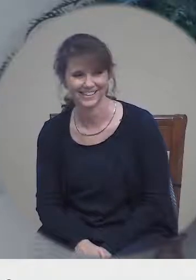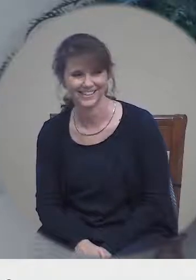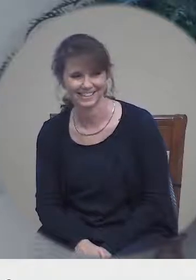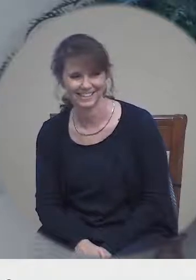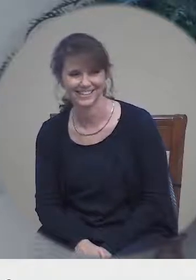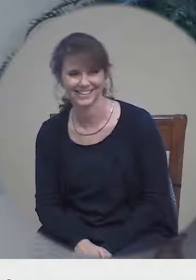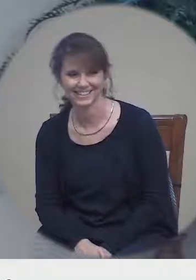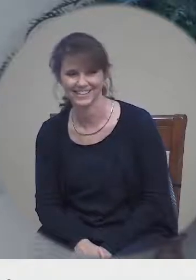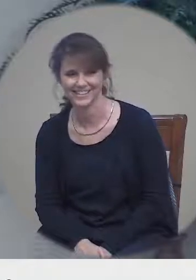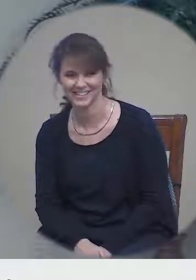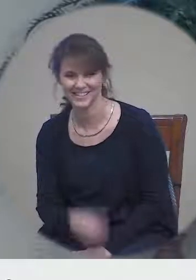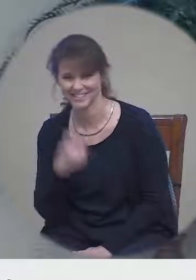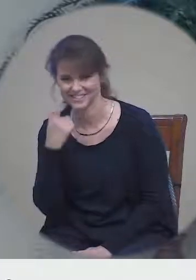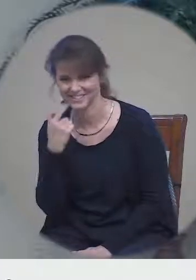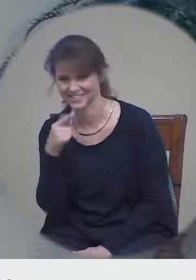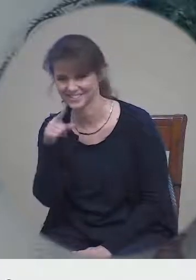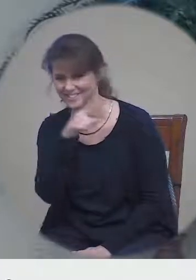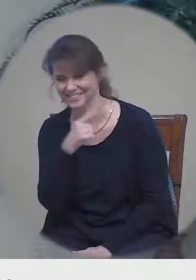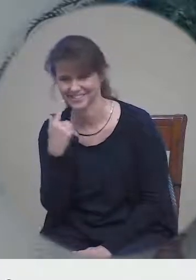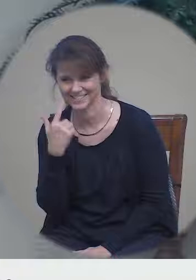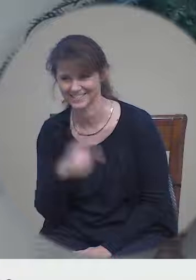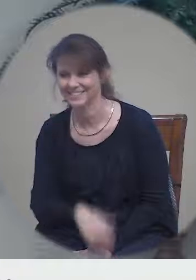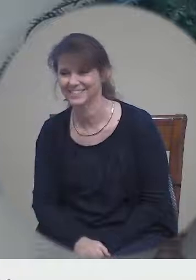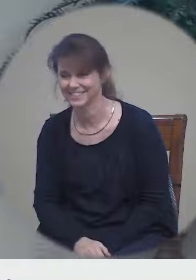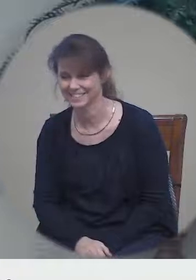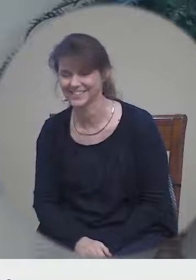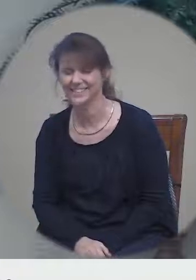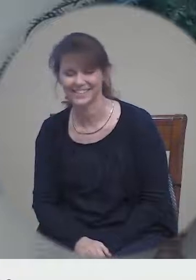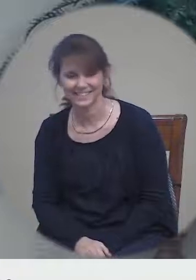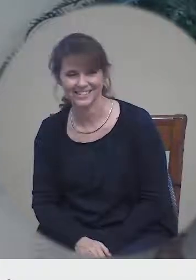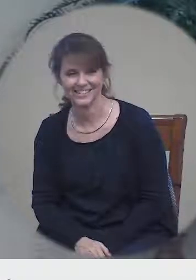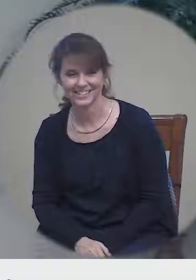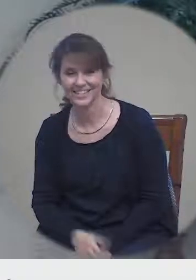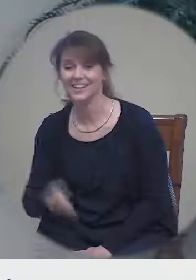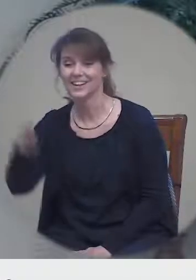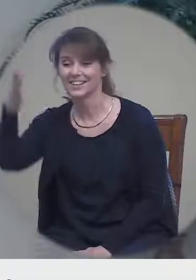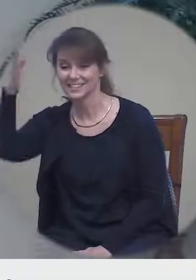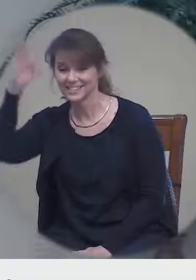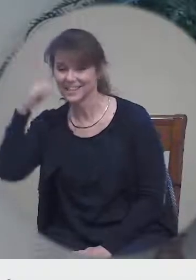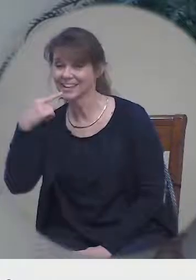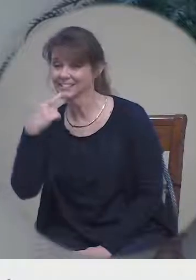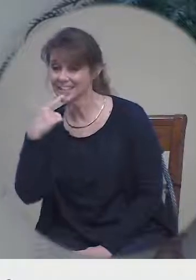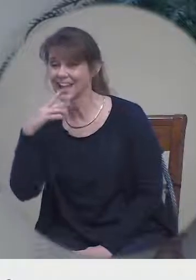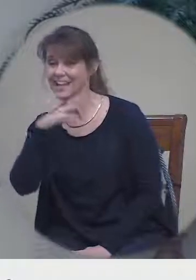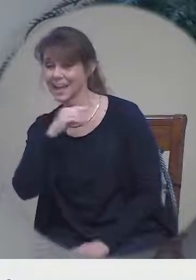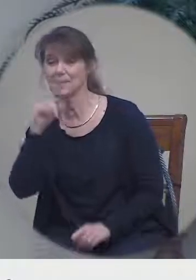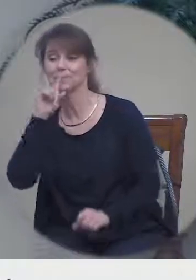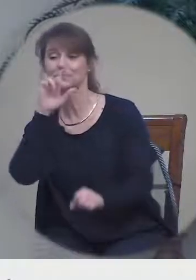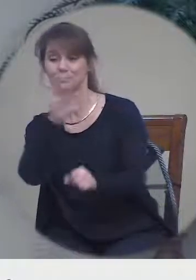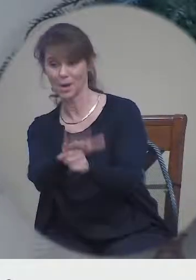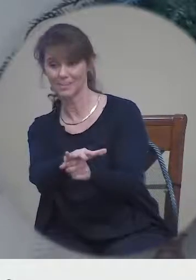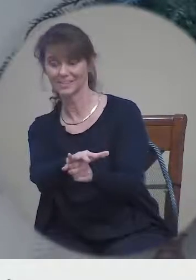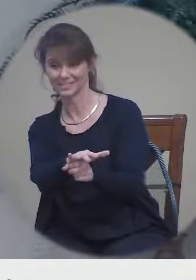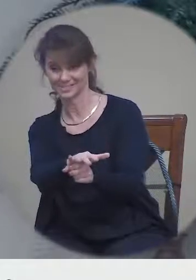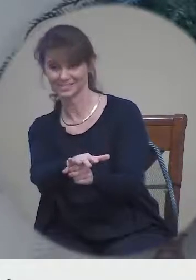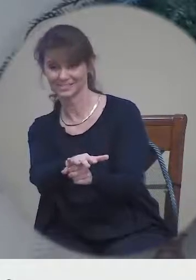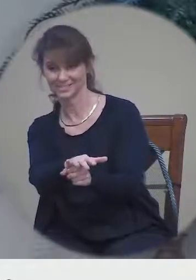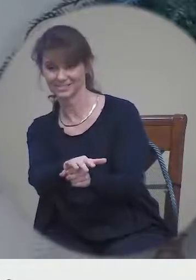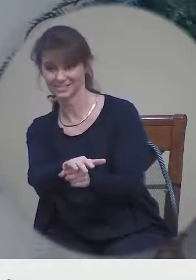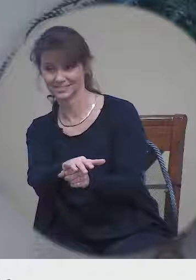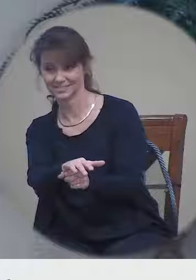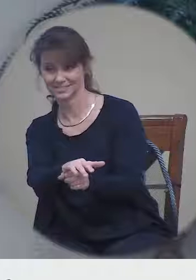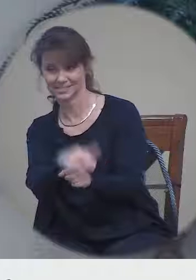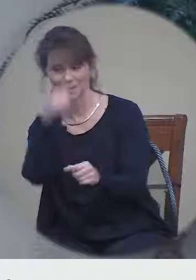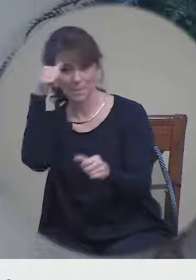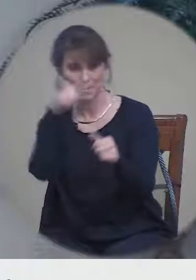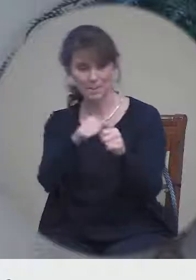God said this, and he promised it. This sounds very much to me like Haggai in the 2nd